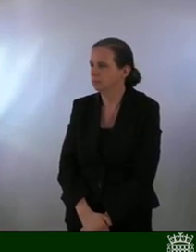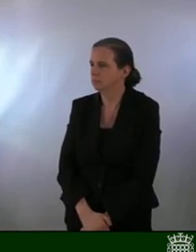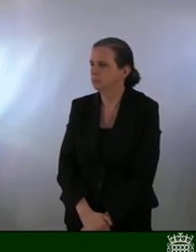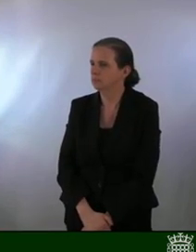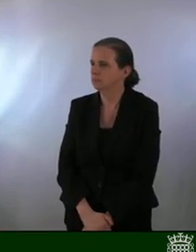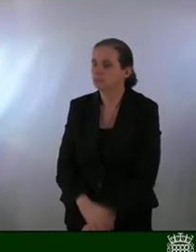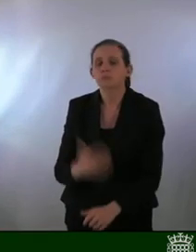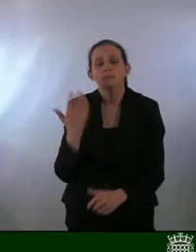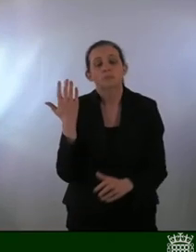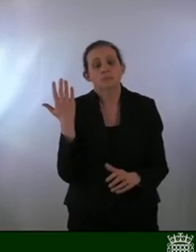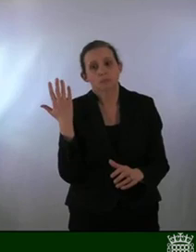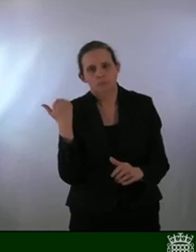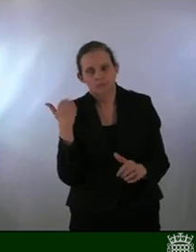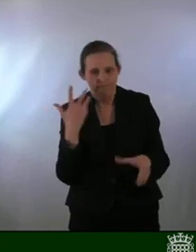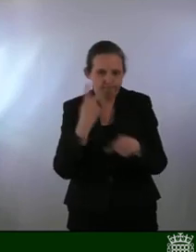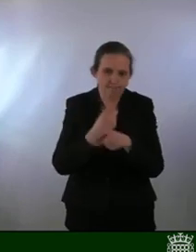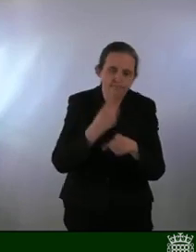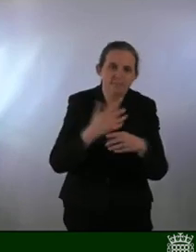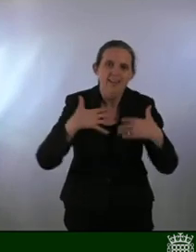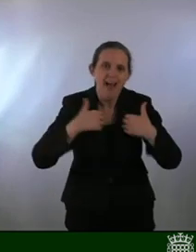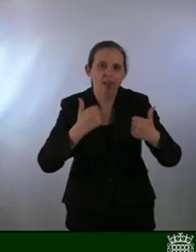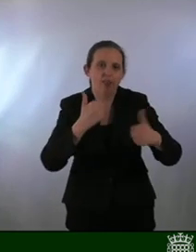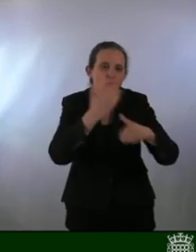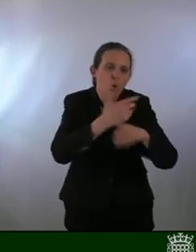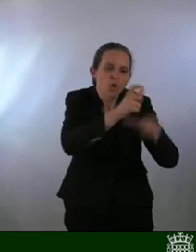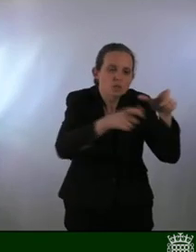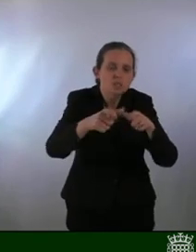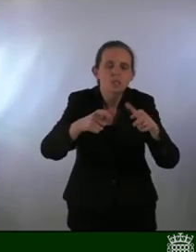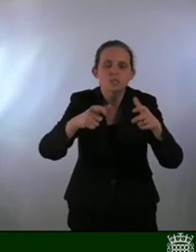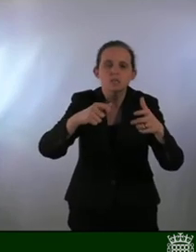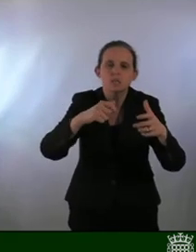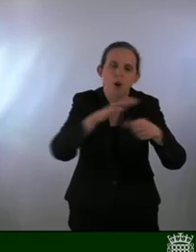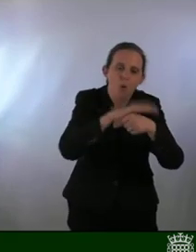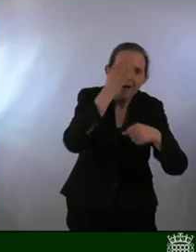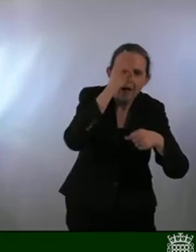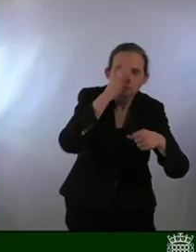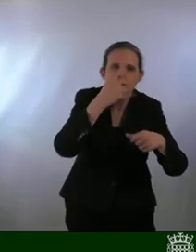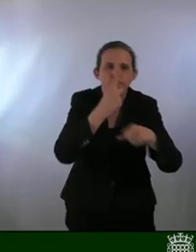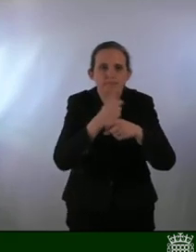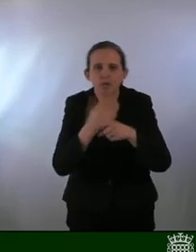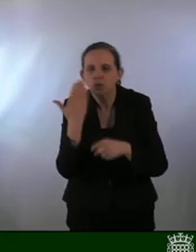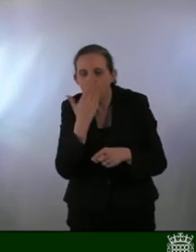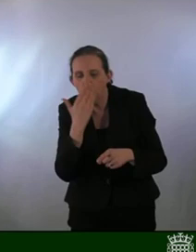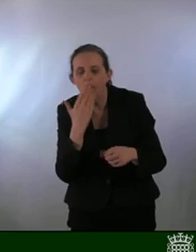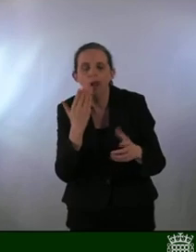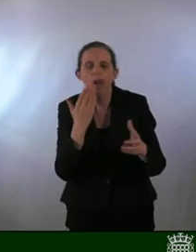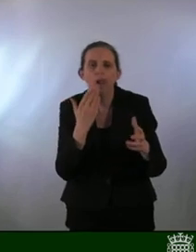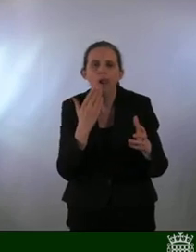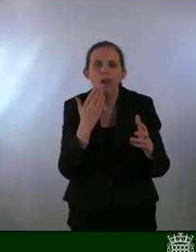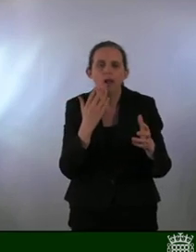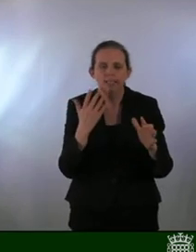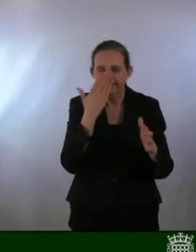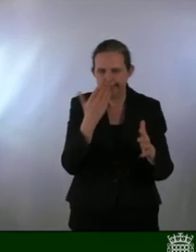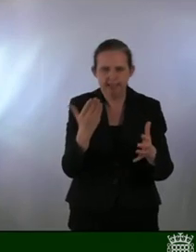workers across the sector and also to our local council about our schools. I understand there's a strong